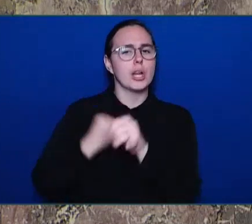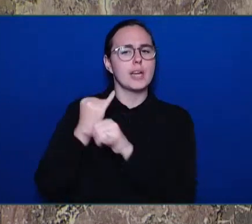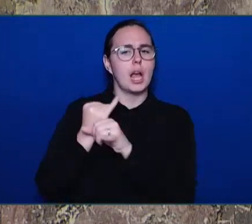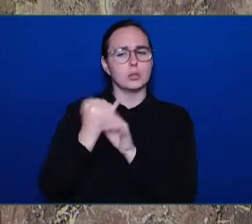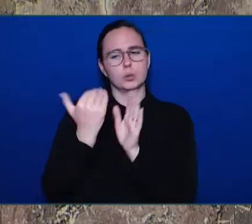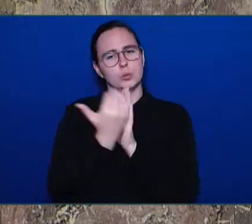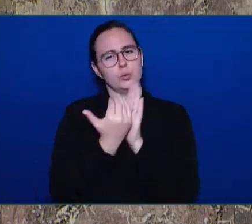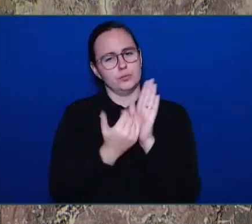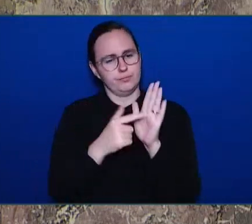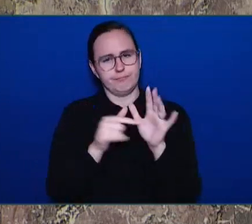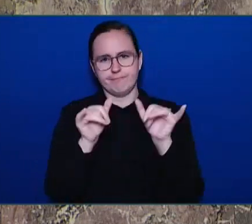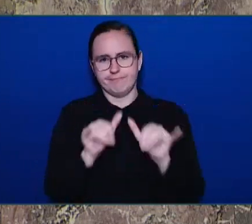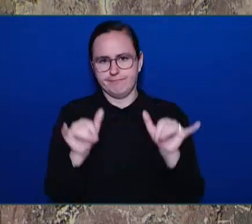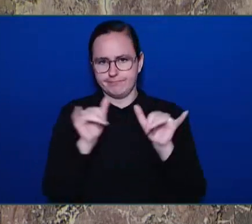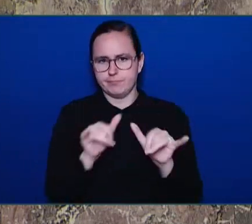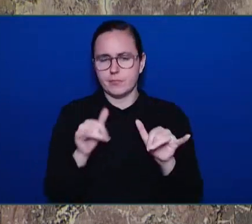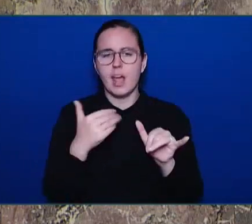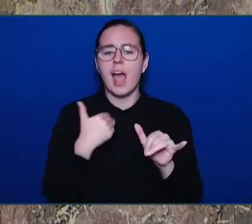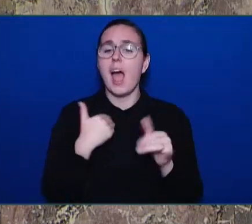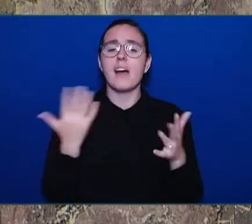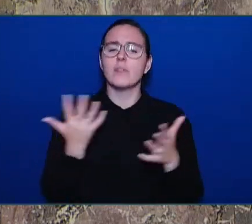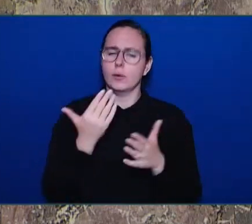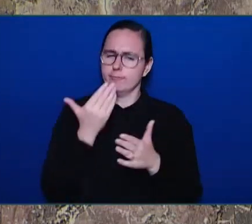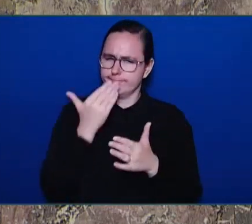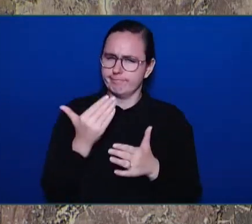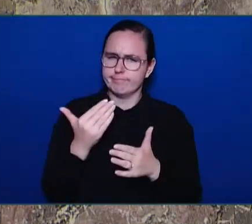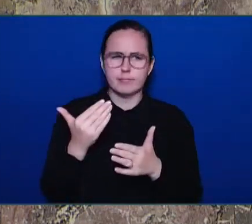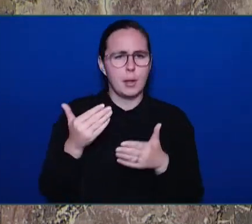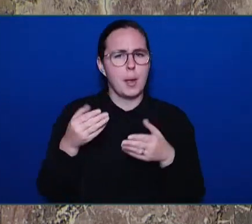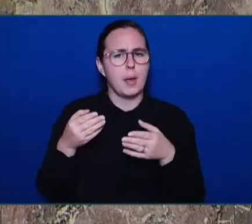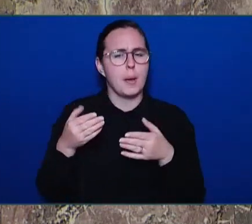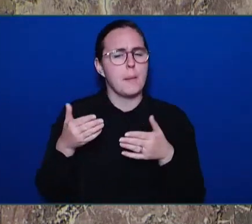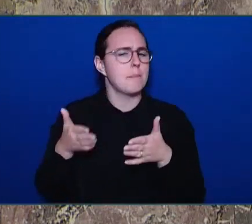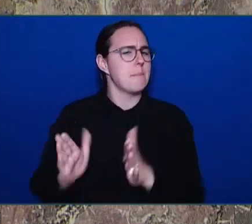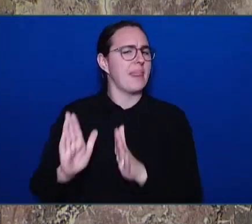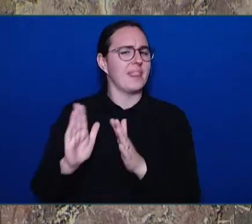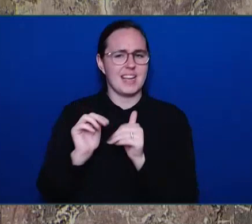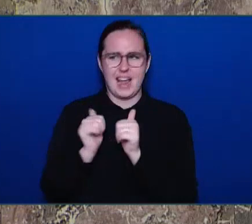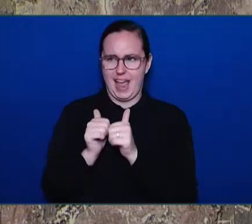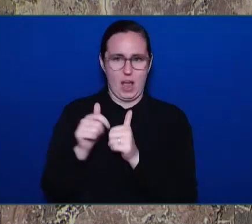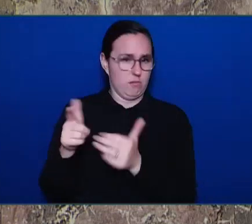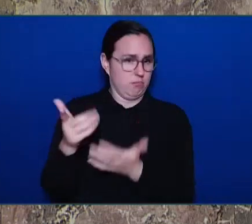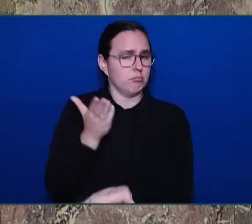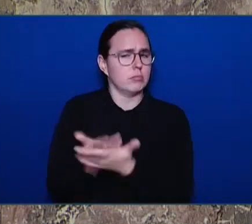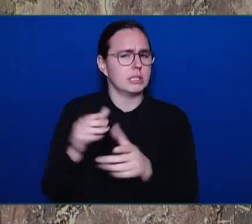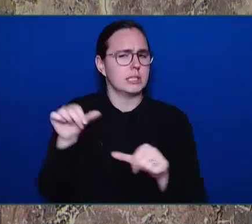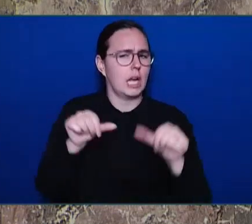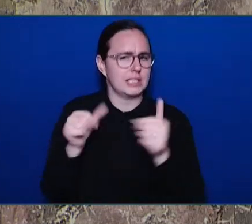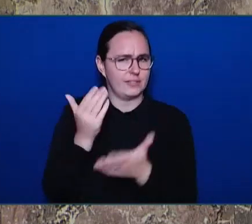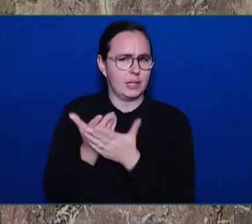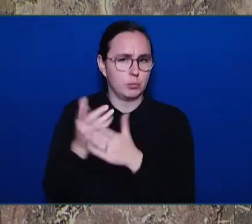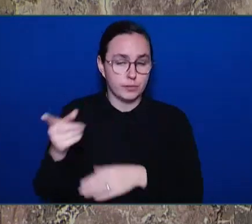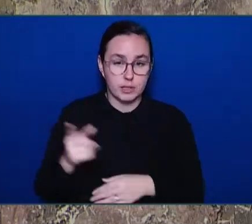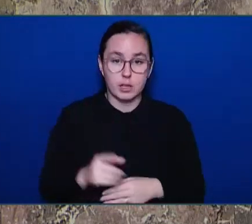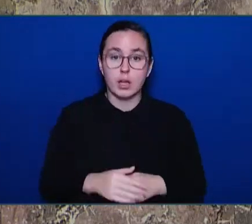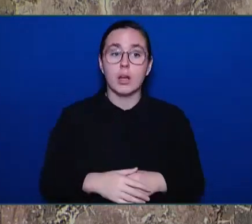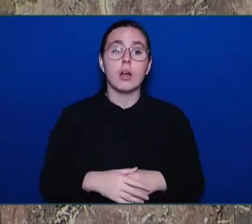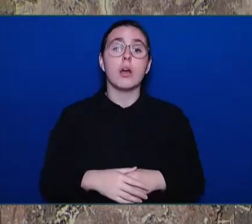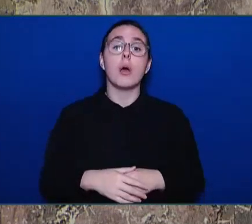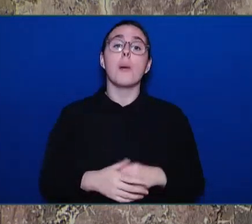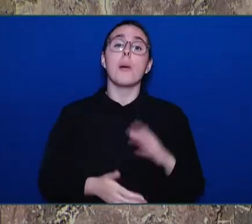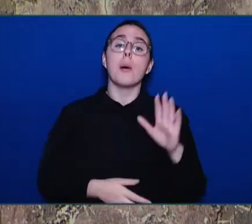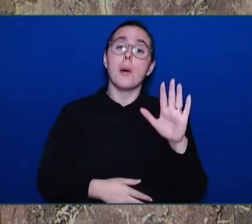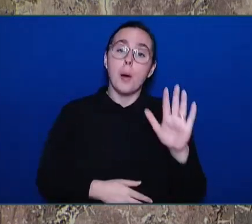to reduce emissions. That includes actions like our regulation to reduce methane emissions from